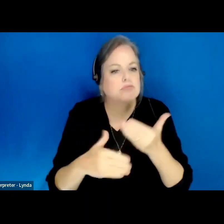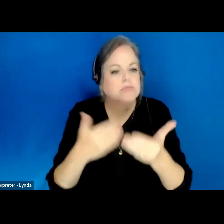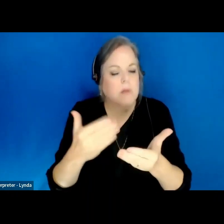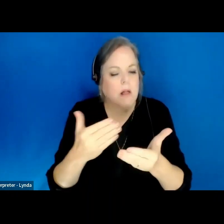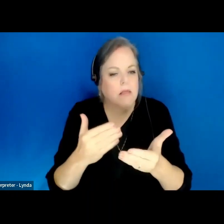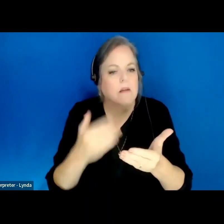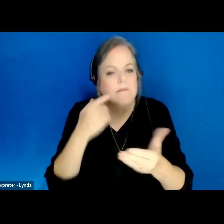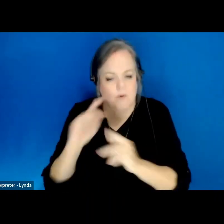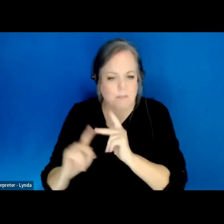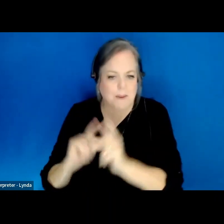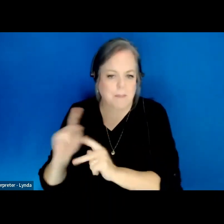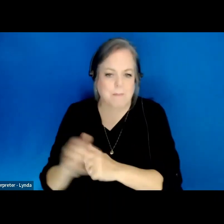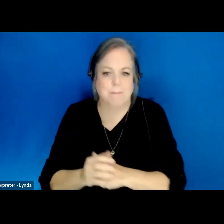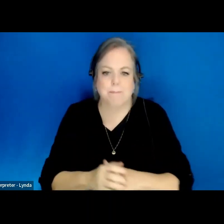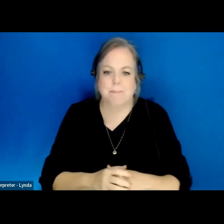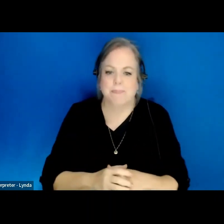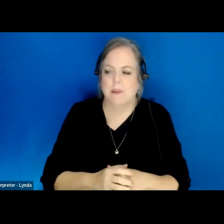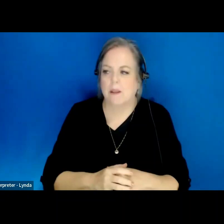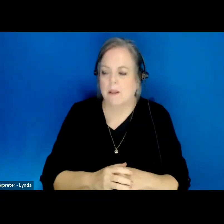people. We have